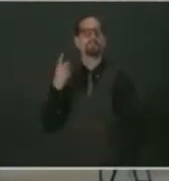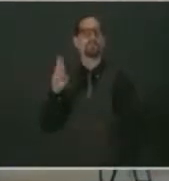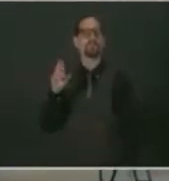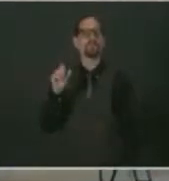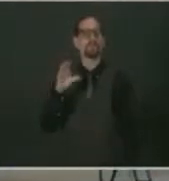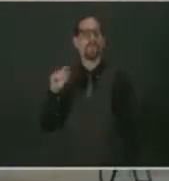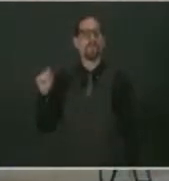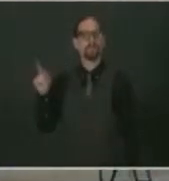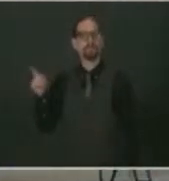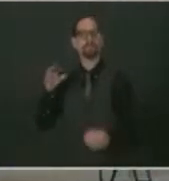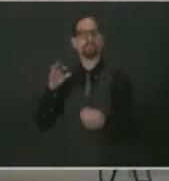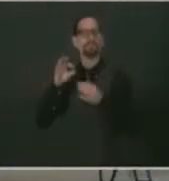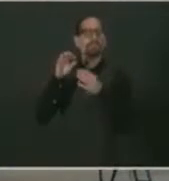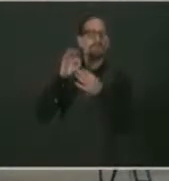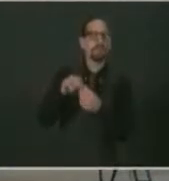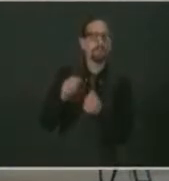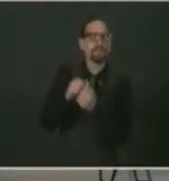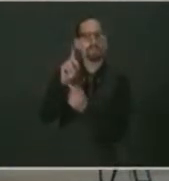Doctor.